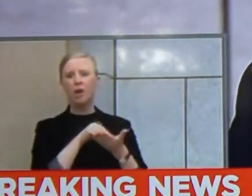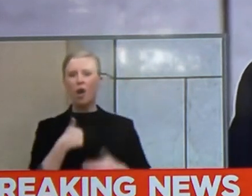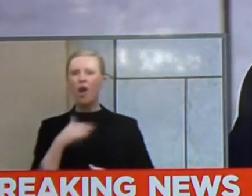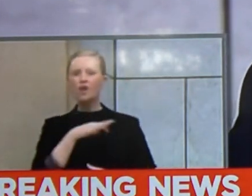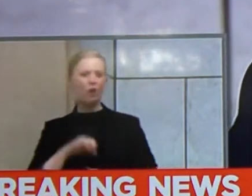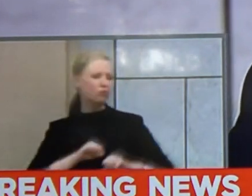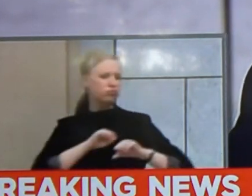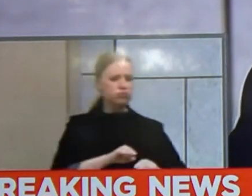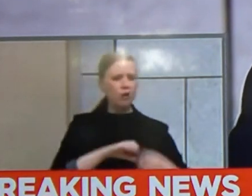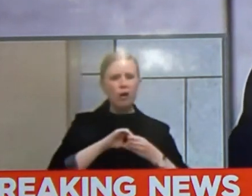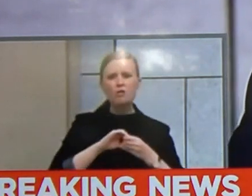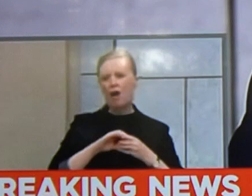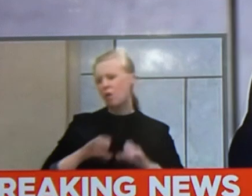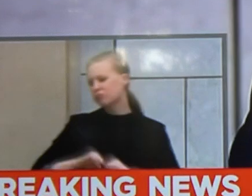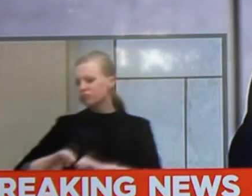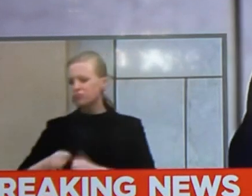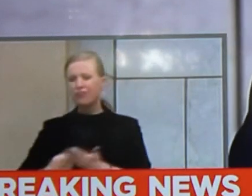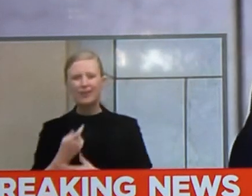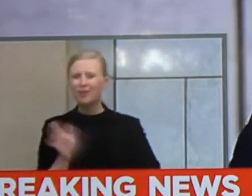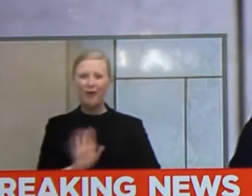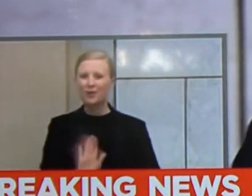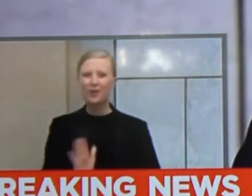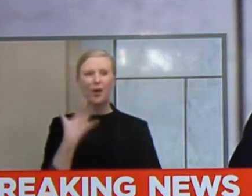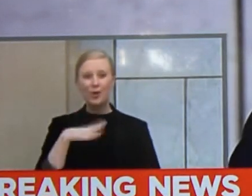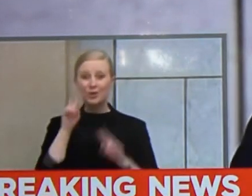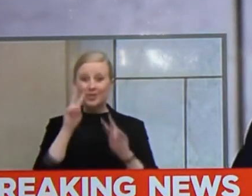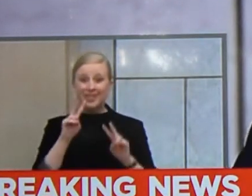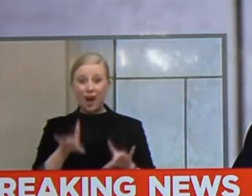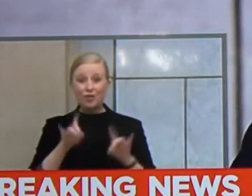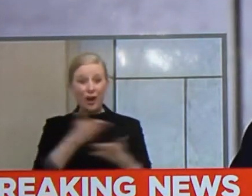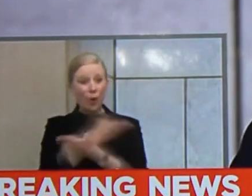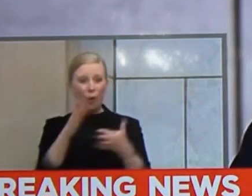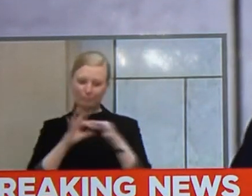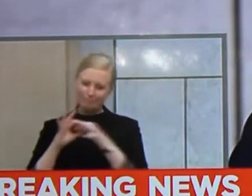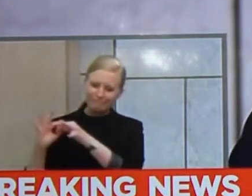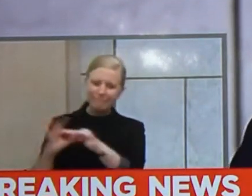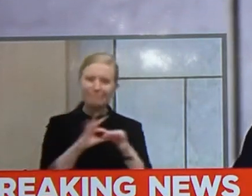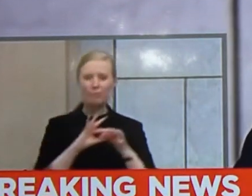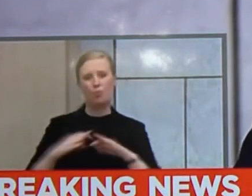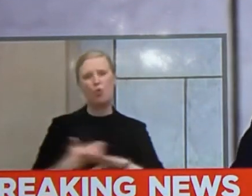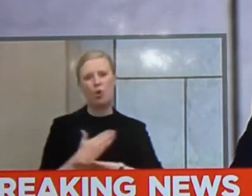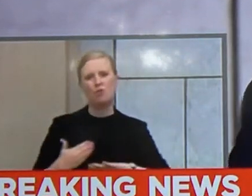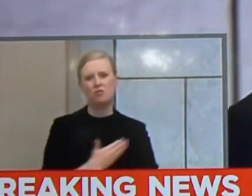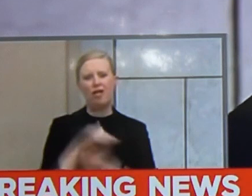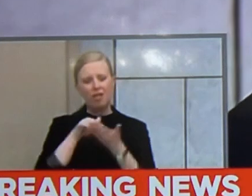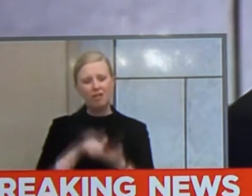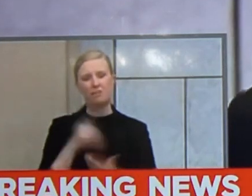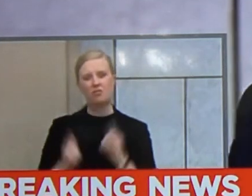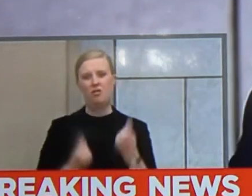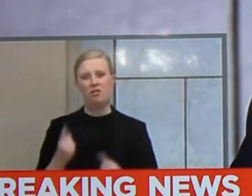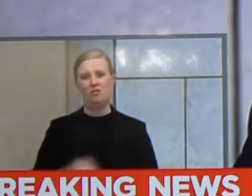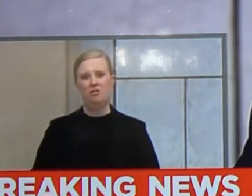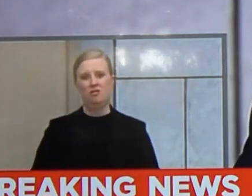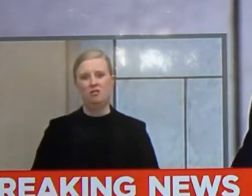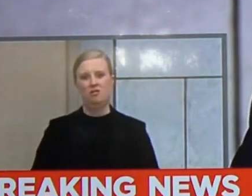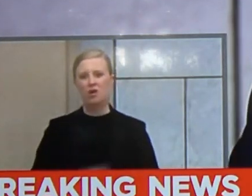ensuring that Australians work together to solve a problem that they share together. It's not the tenant's problem. It's not the landlord's